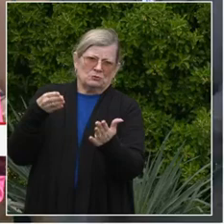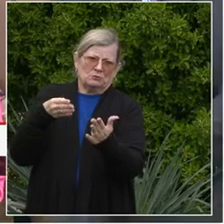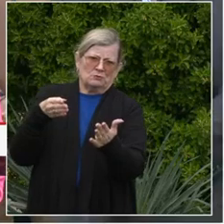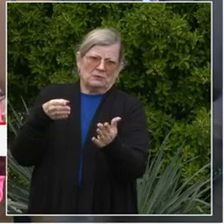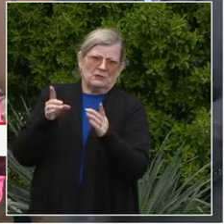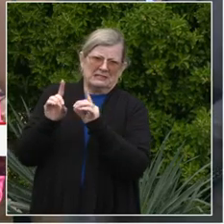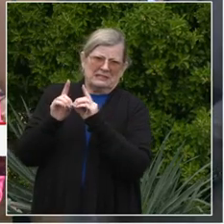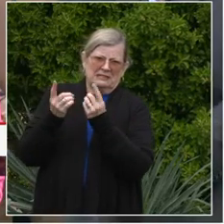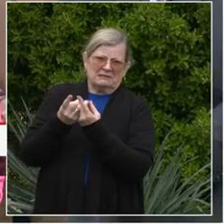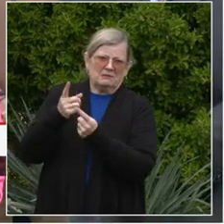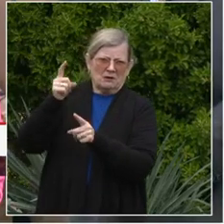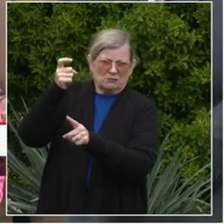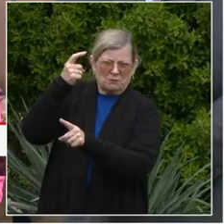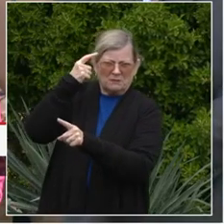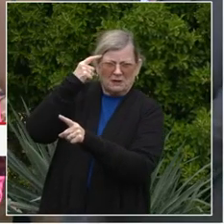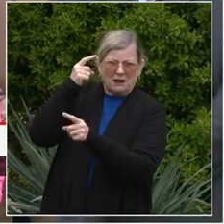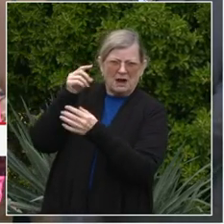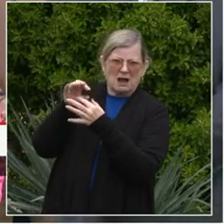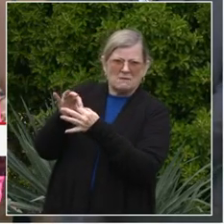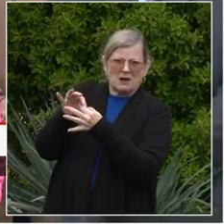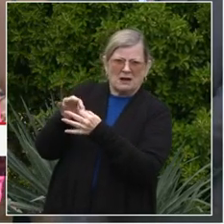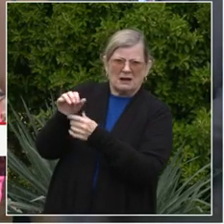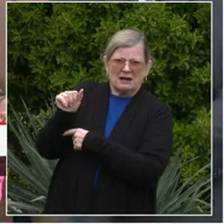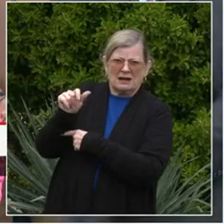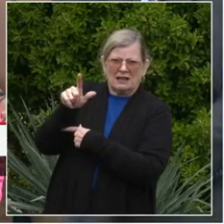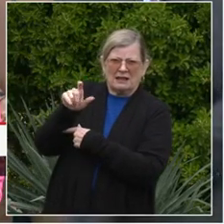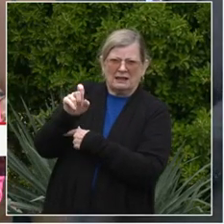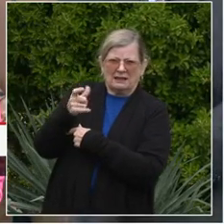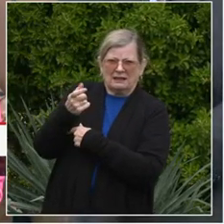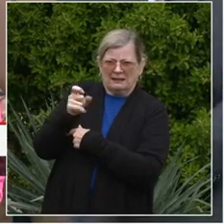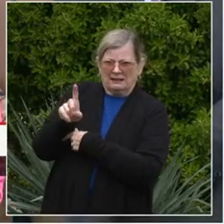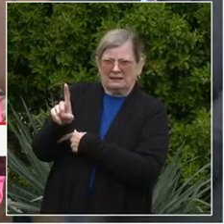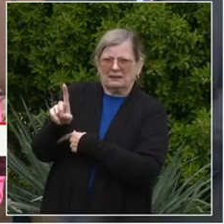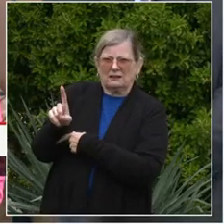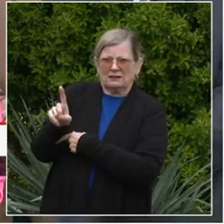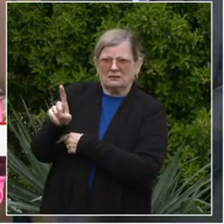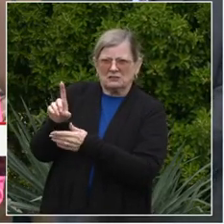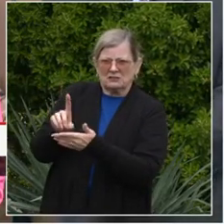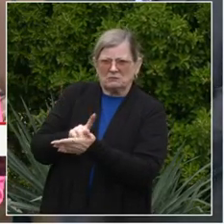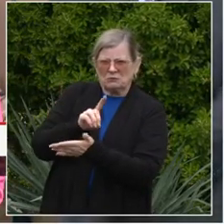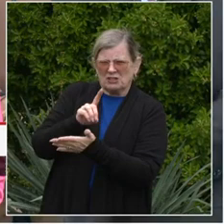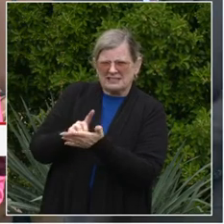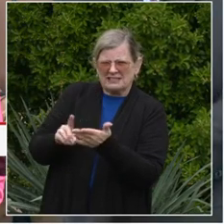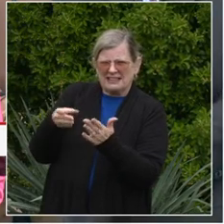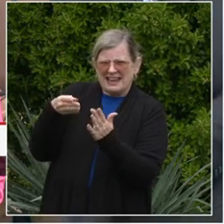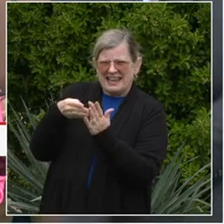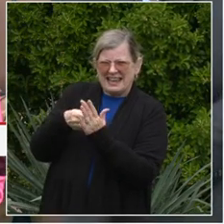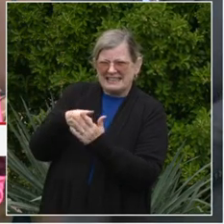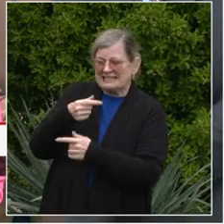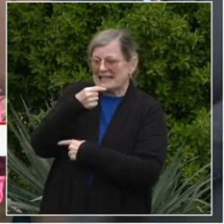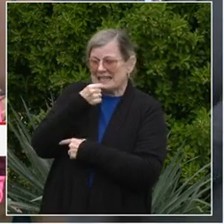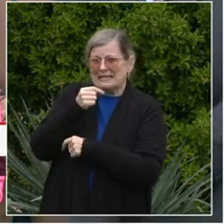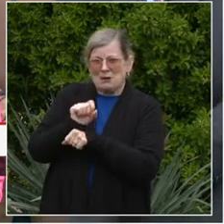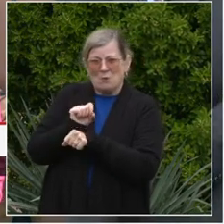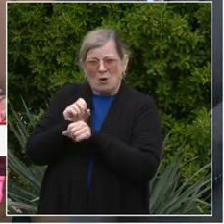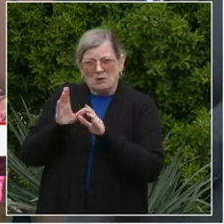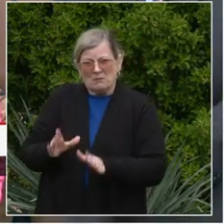regarding alleged incidents of discrimination against a gay employee of the Department of Corrections